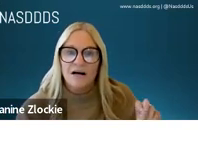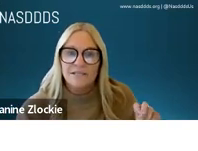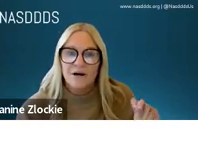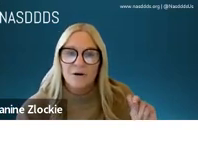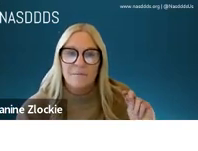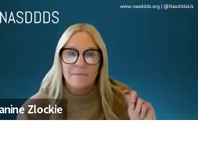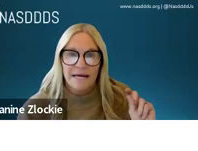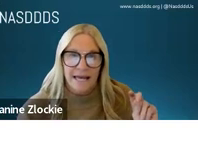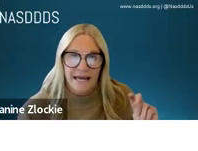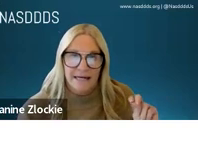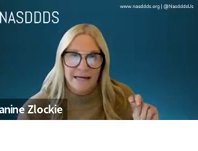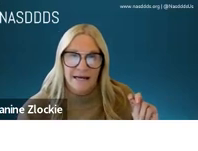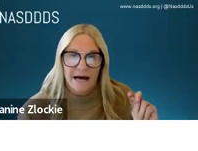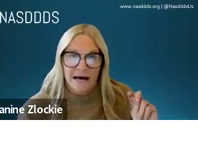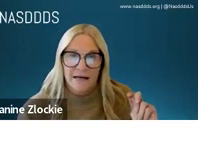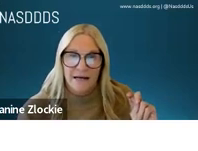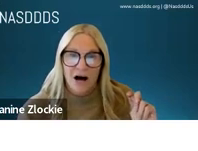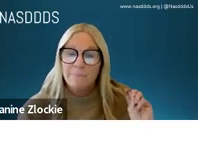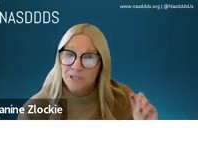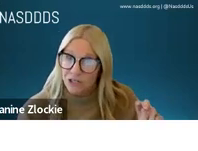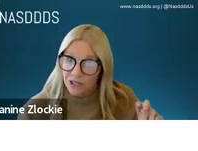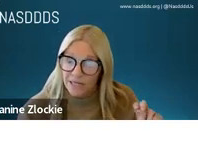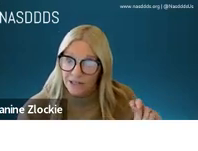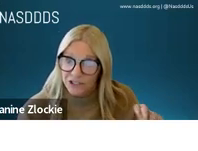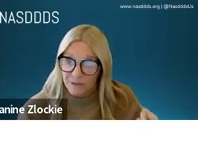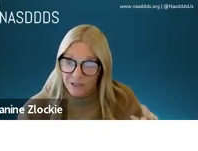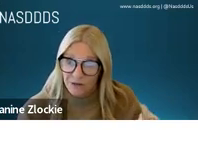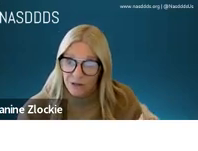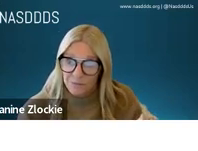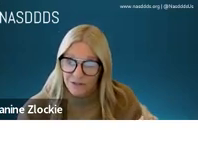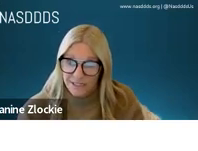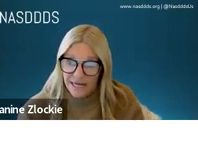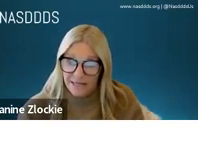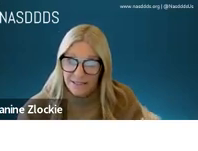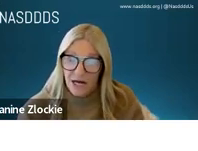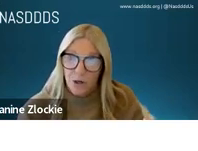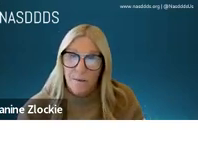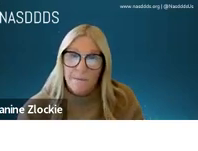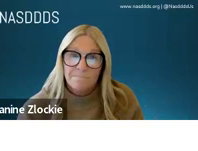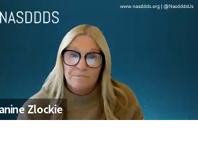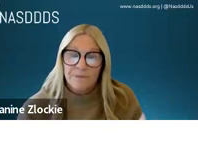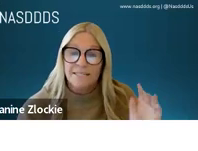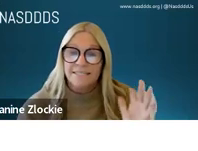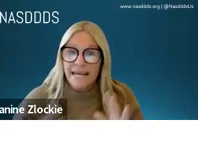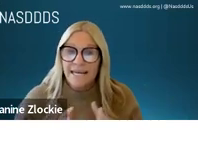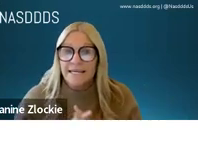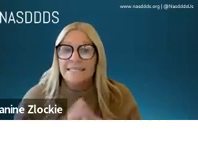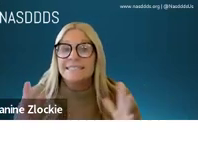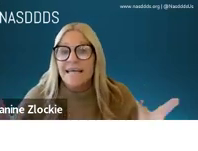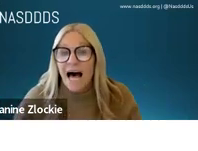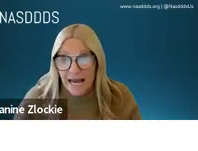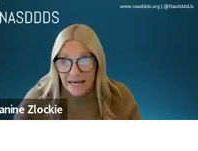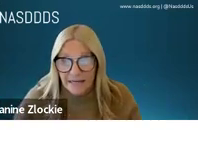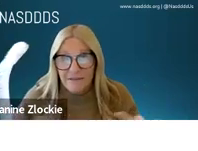There are also Medicaid optional eligibility groups for a state. So a state